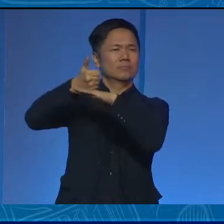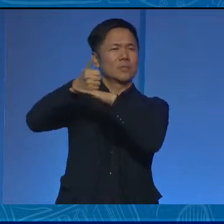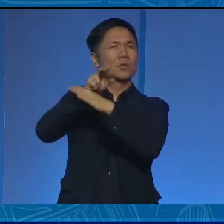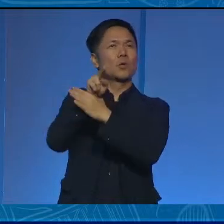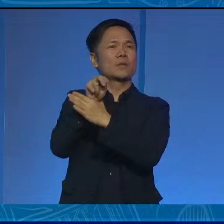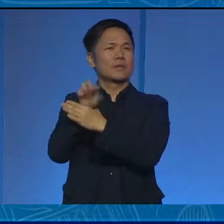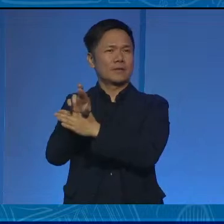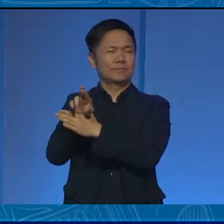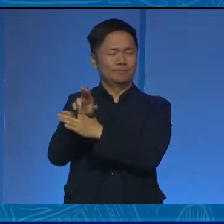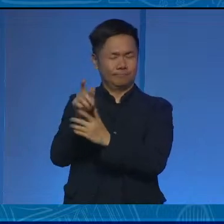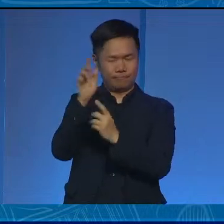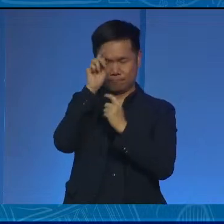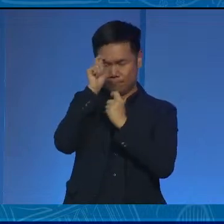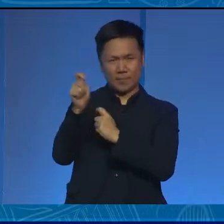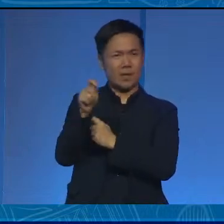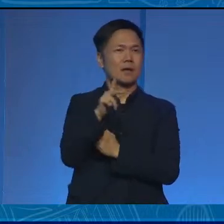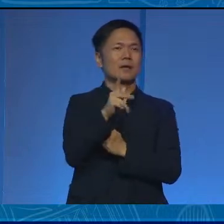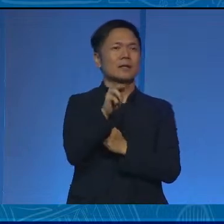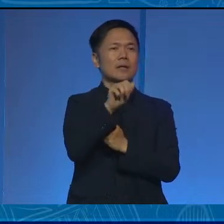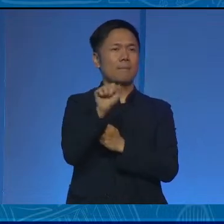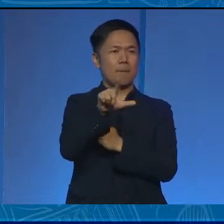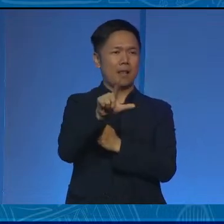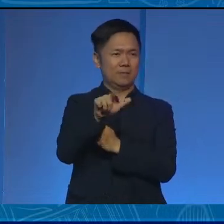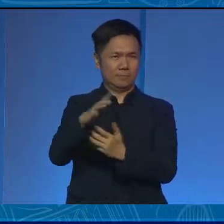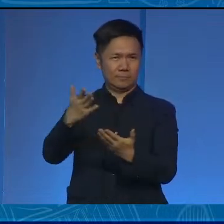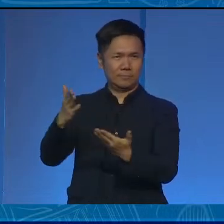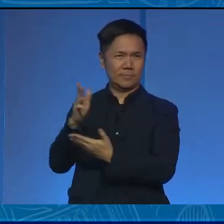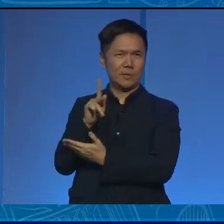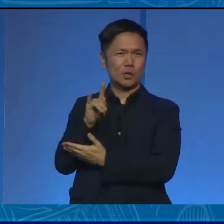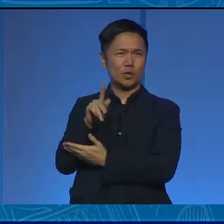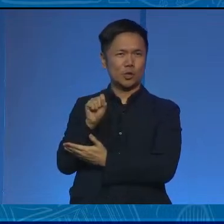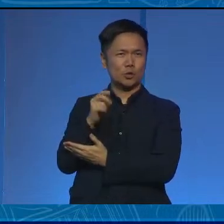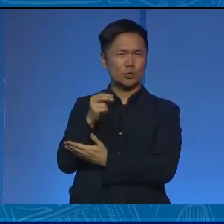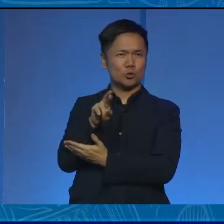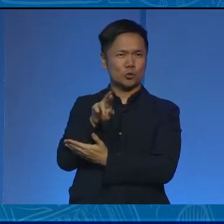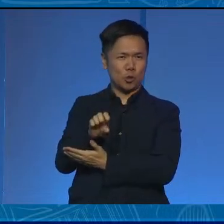His Excellency Kamal Kishore.